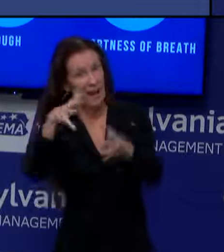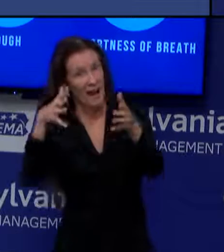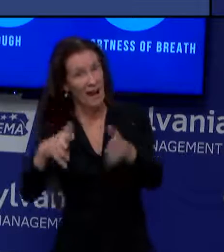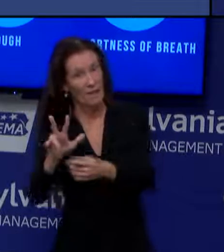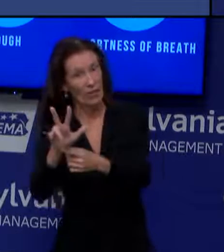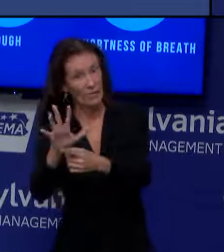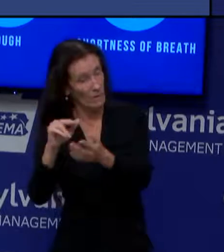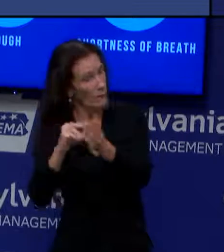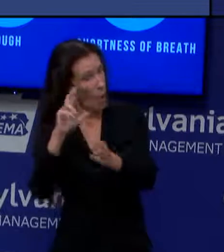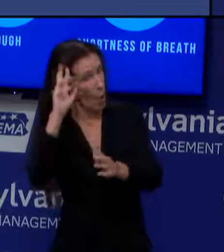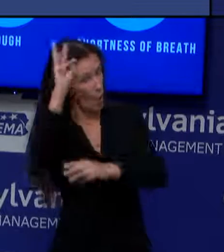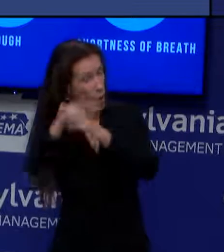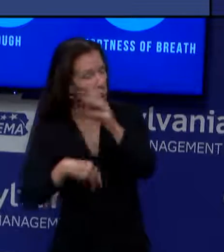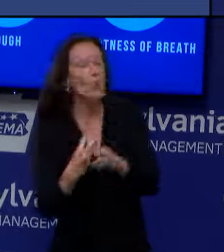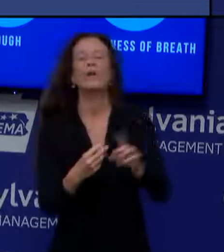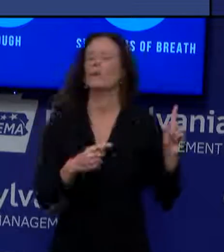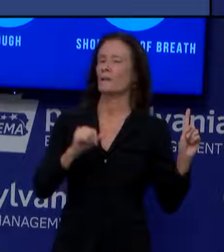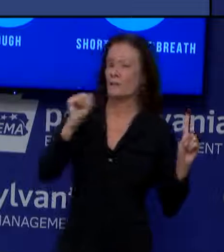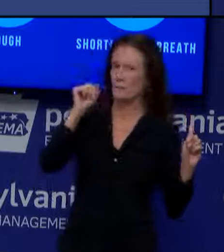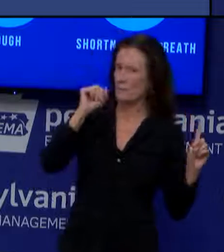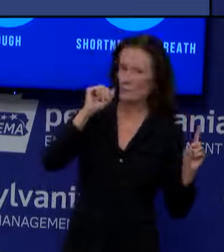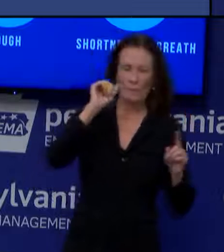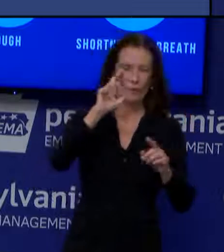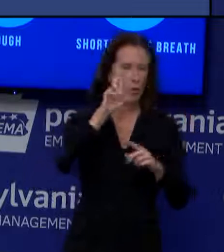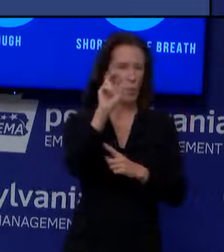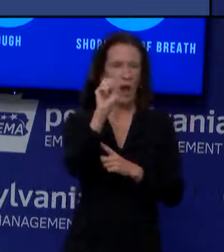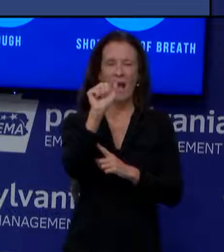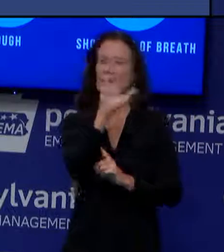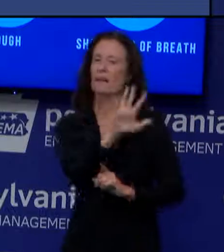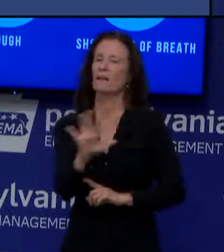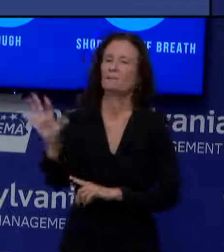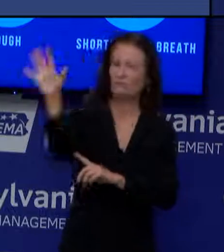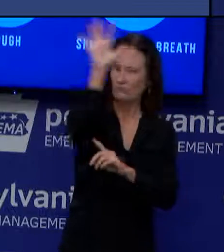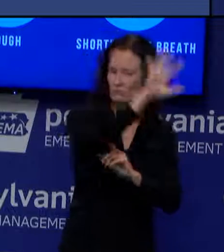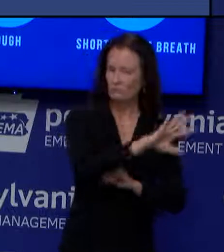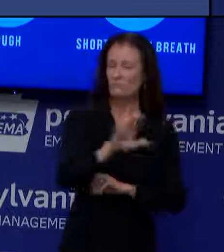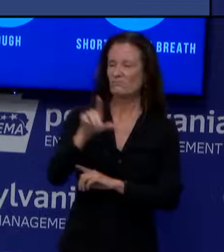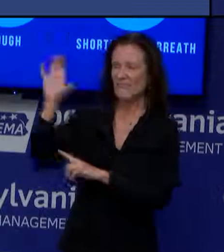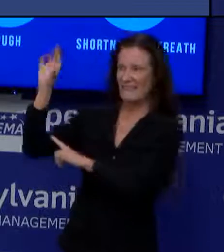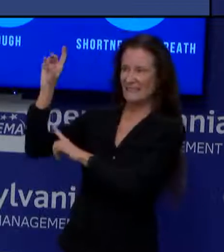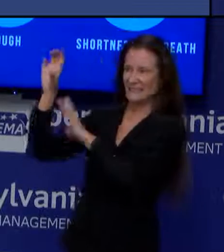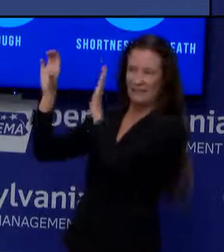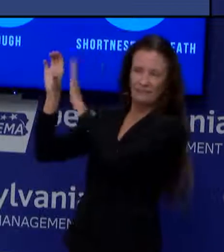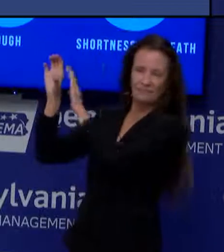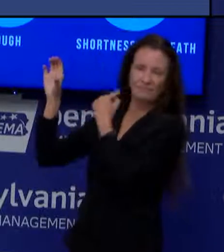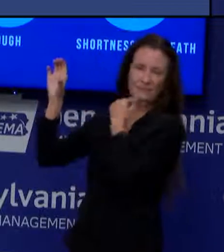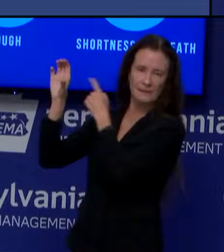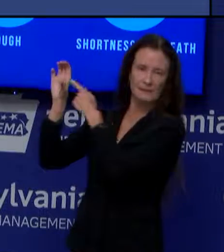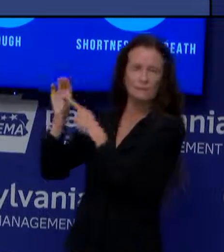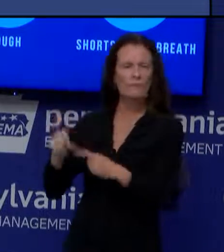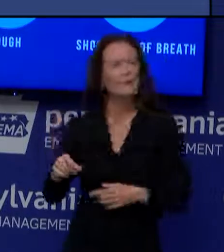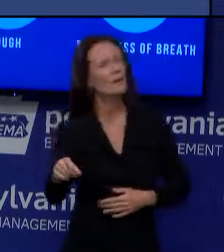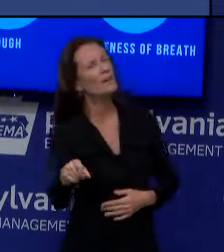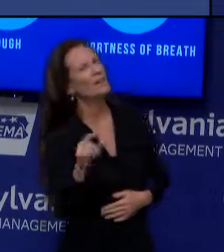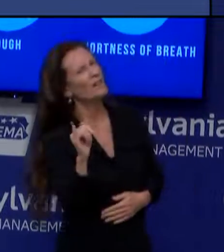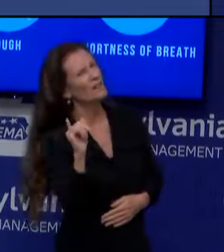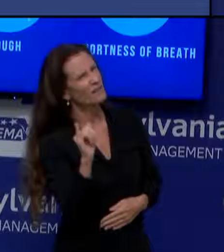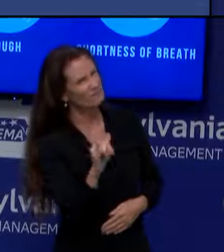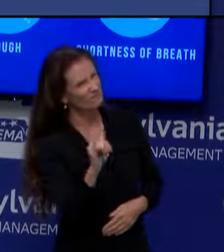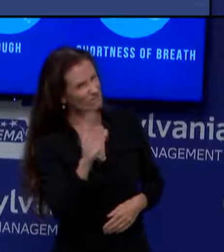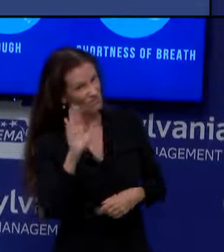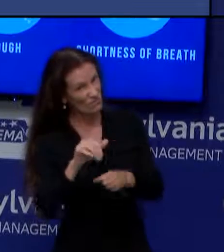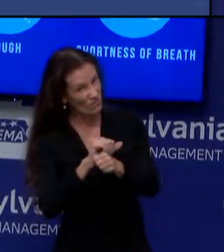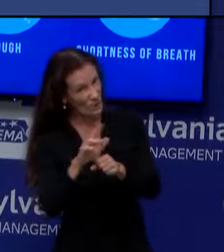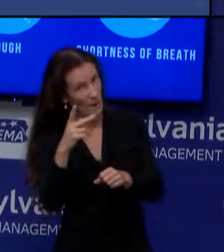CDC. COVID-19 has been present in Pennsylvania for almost 7 months now, and maybe it is the long haulers or maybe it's not, but what's your main concern